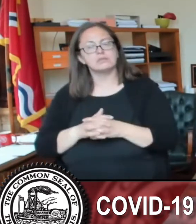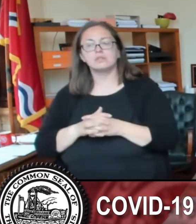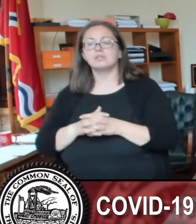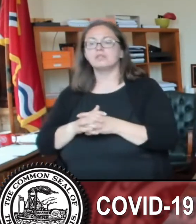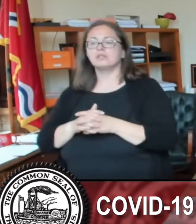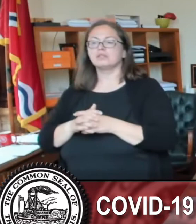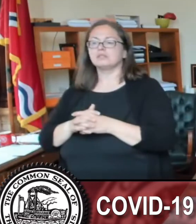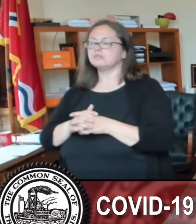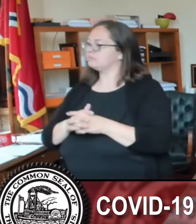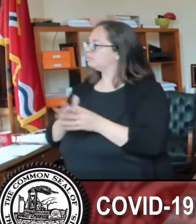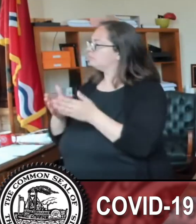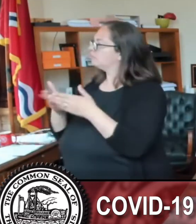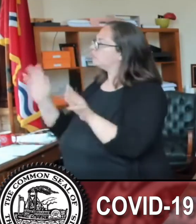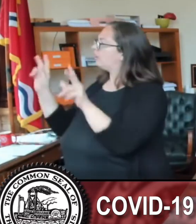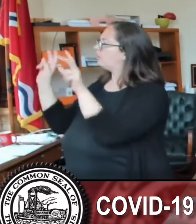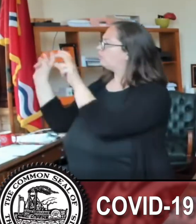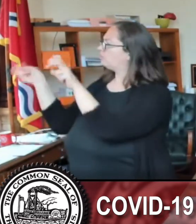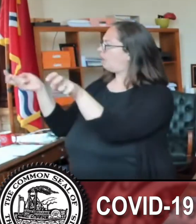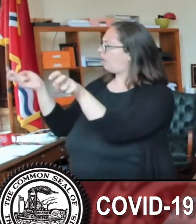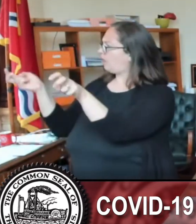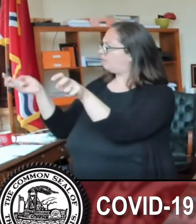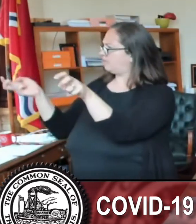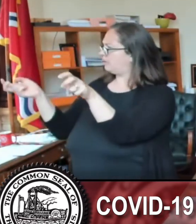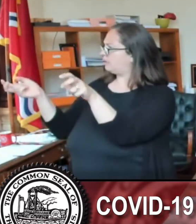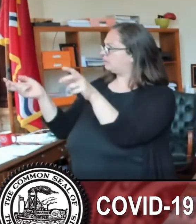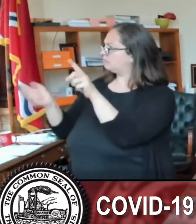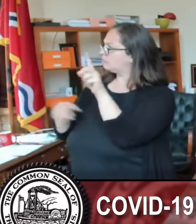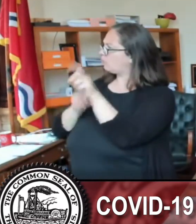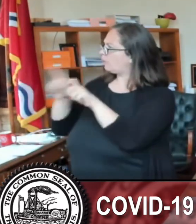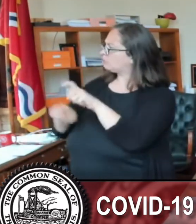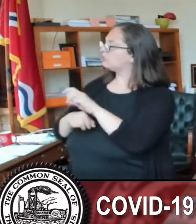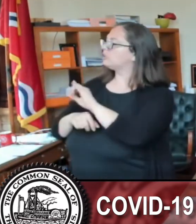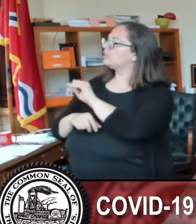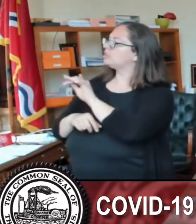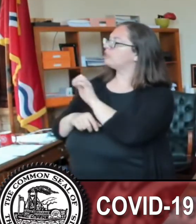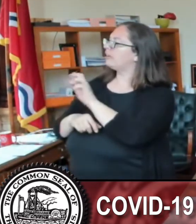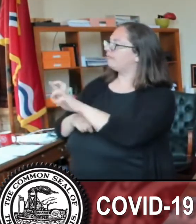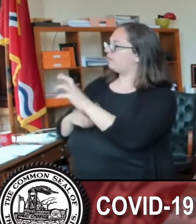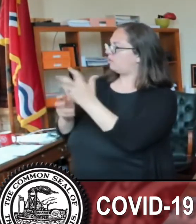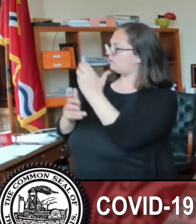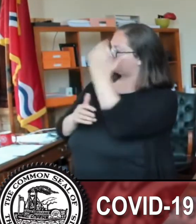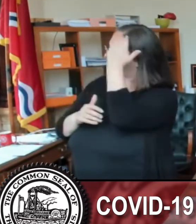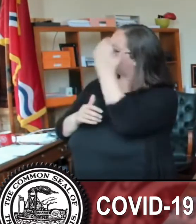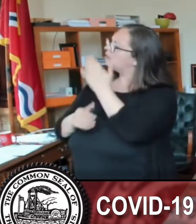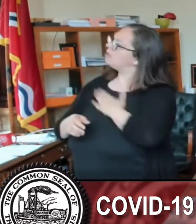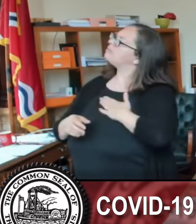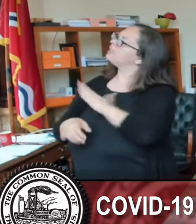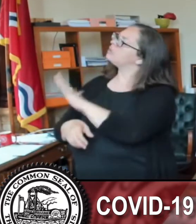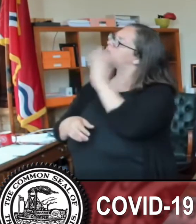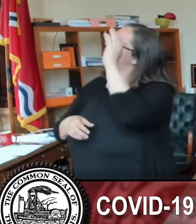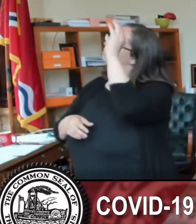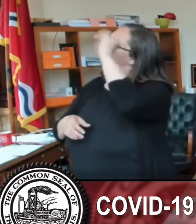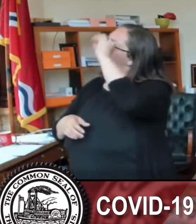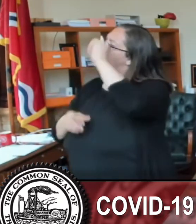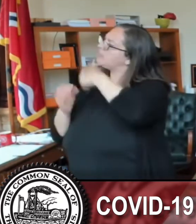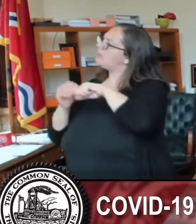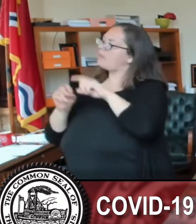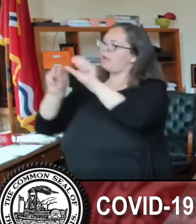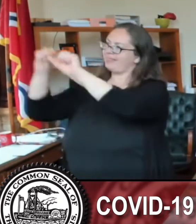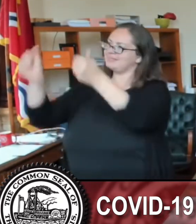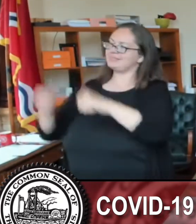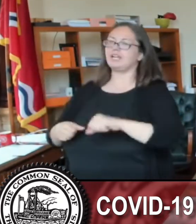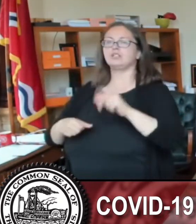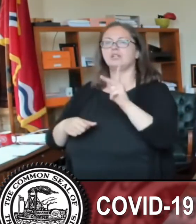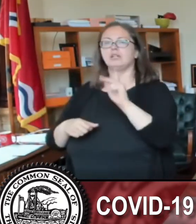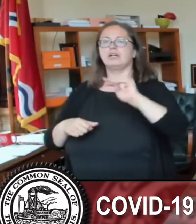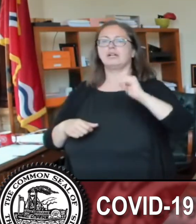So we have a couple of general topic questions that have been submitted. Jennifer would like to know if you could please give your thoughts on the statue of King